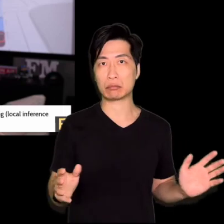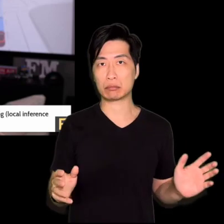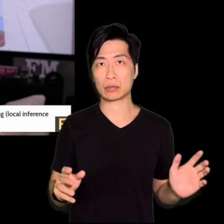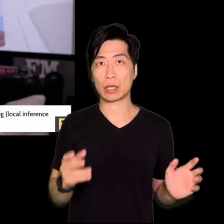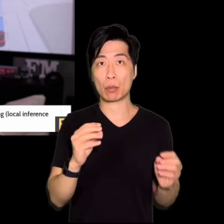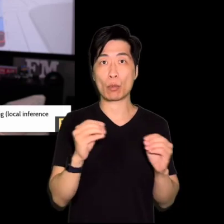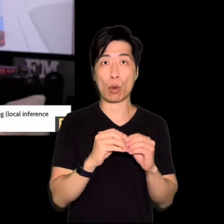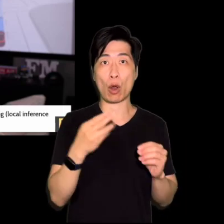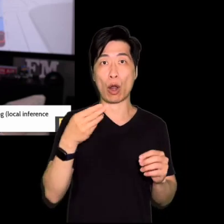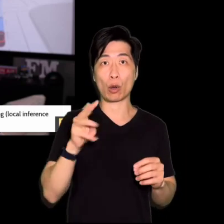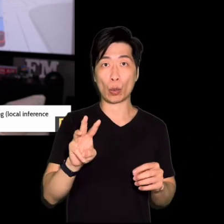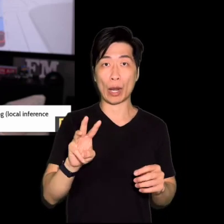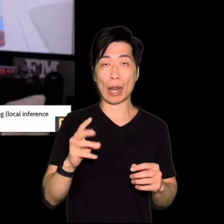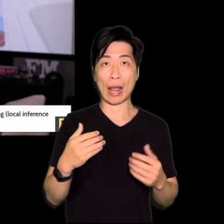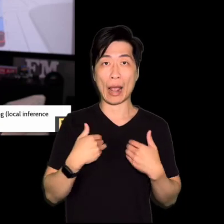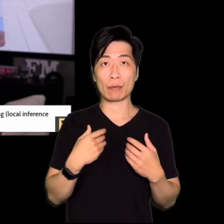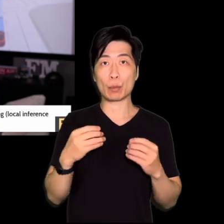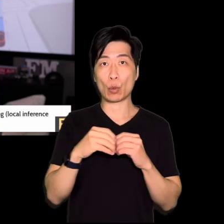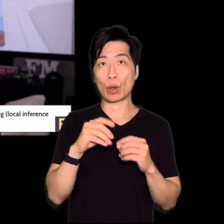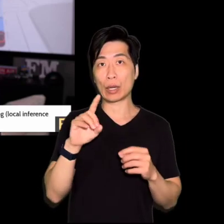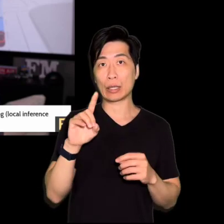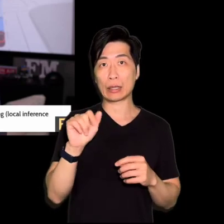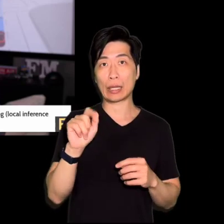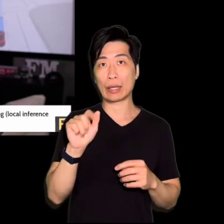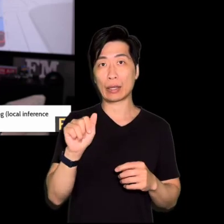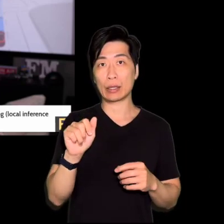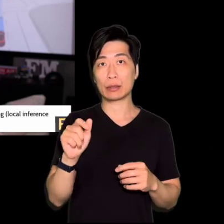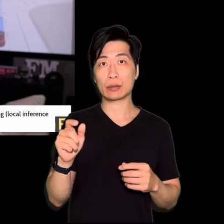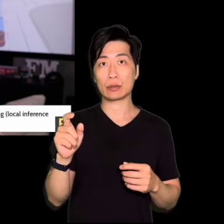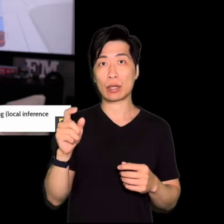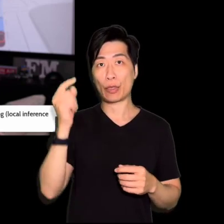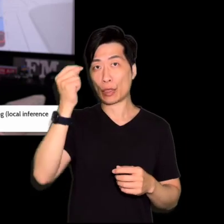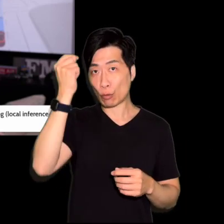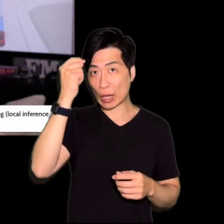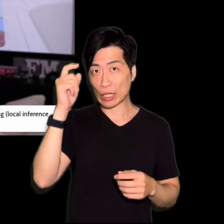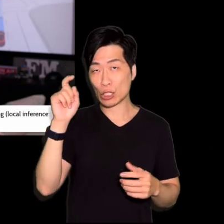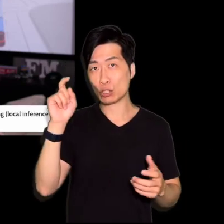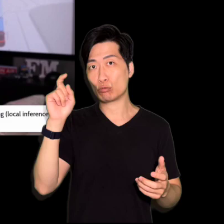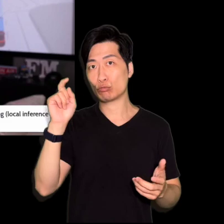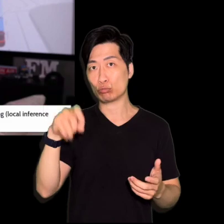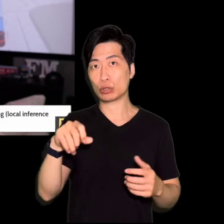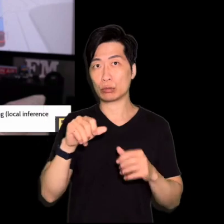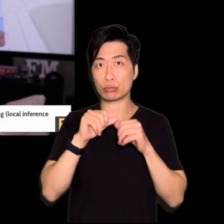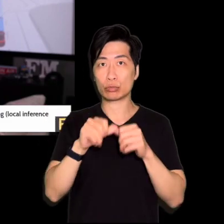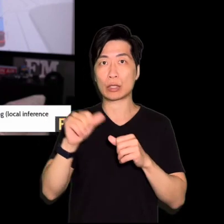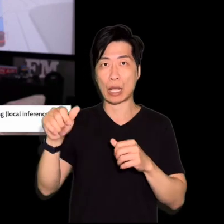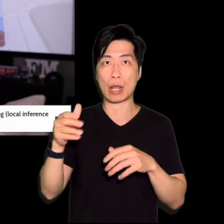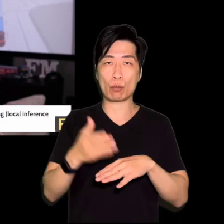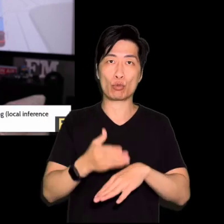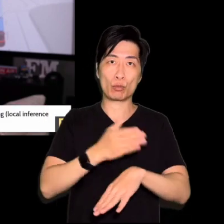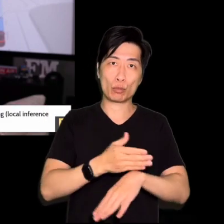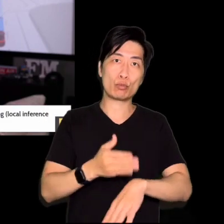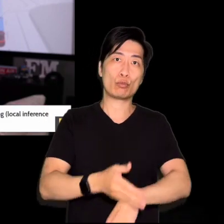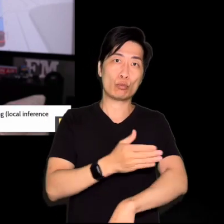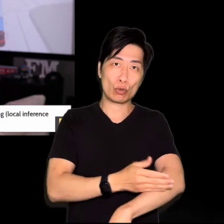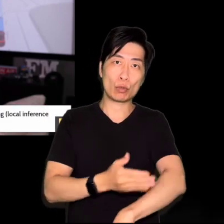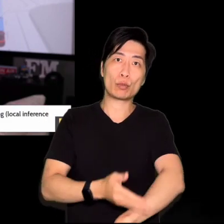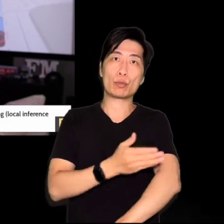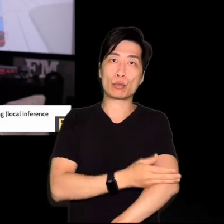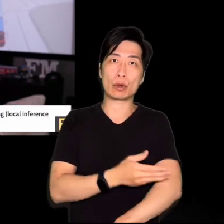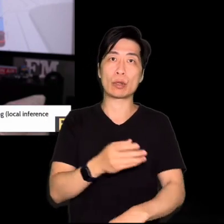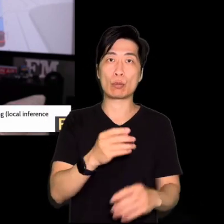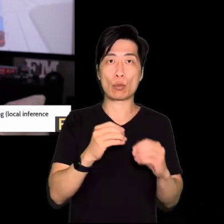getting better, getting better, getting better. And the more hardware they have and the more data they get, theoretically, they should be able to keep that a rate